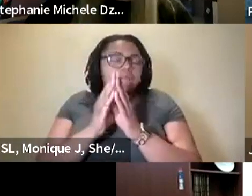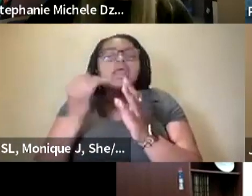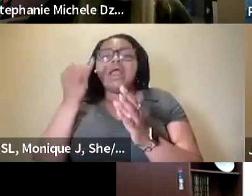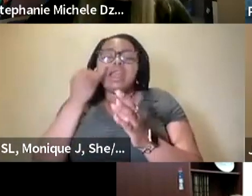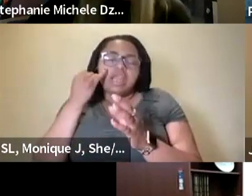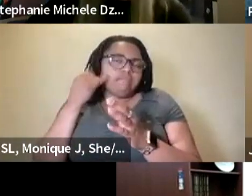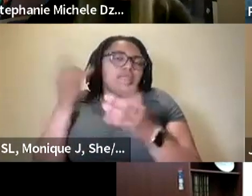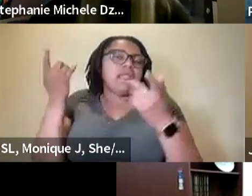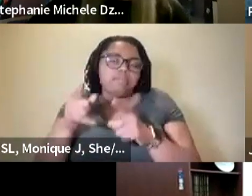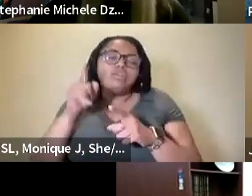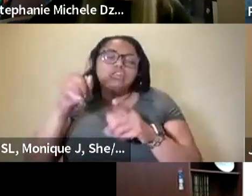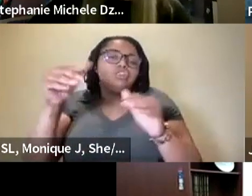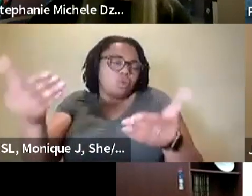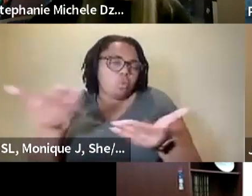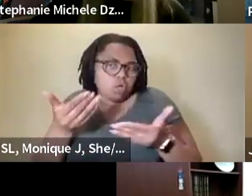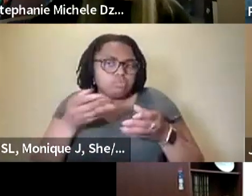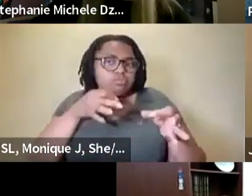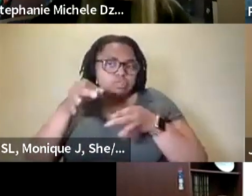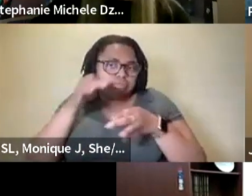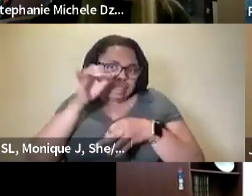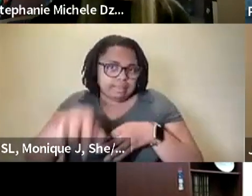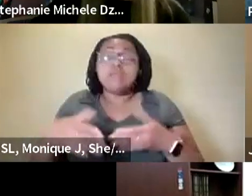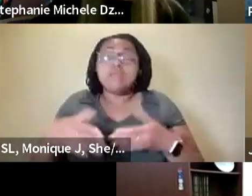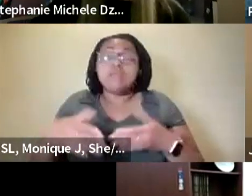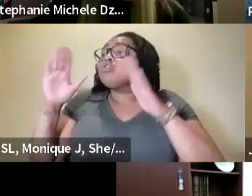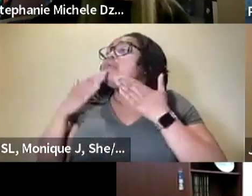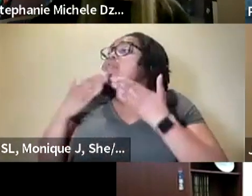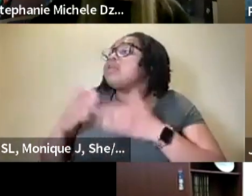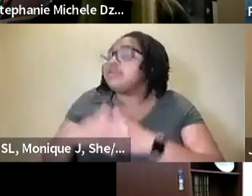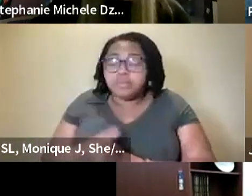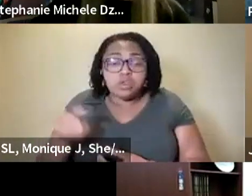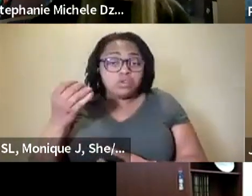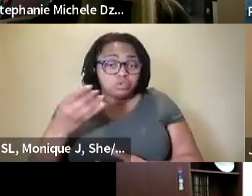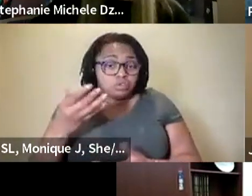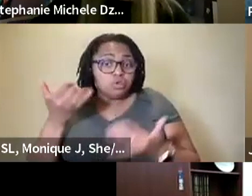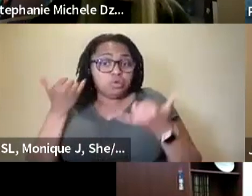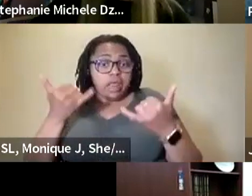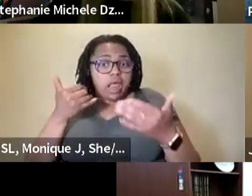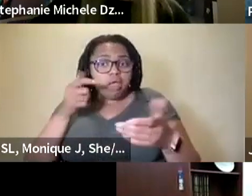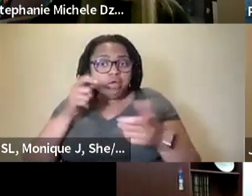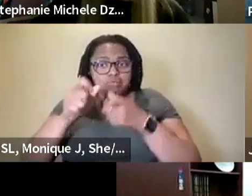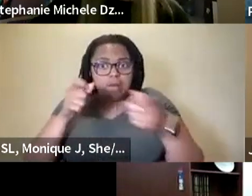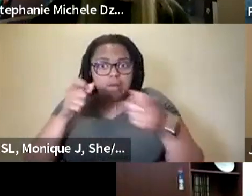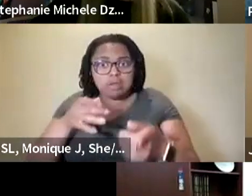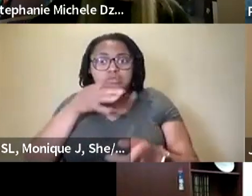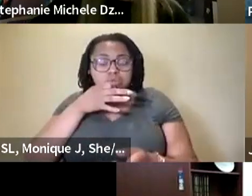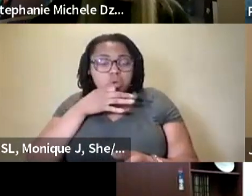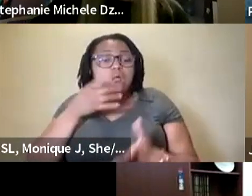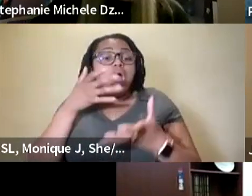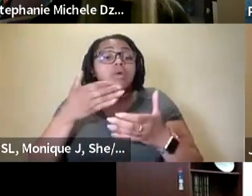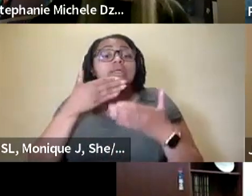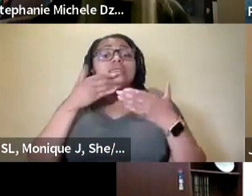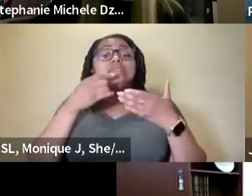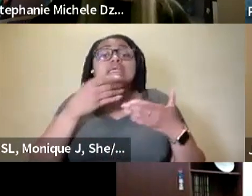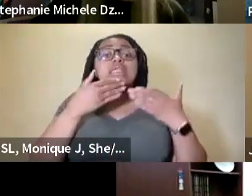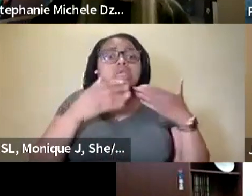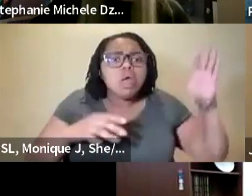to. Great. Thank you. So we are getting close to wrapping up here, and I just want to say thank